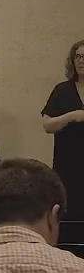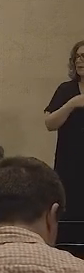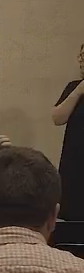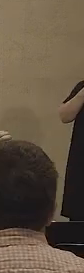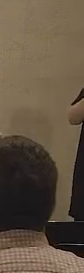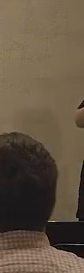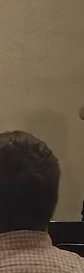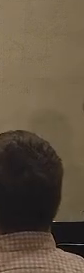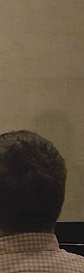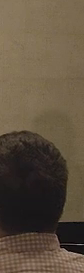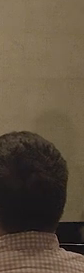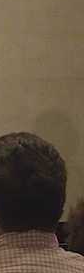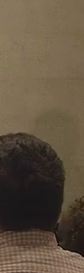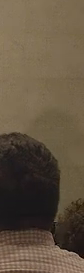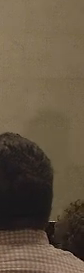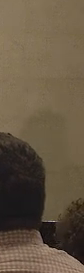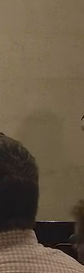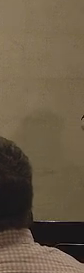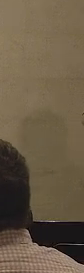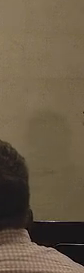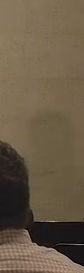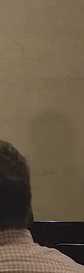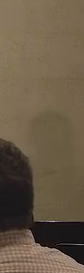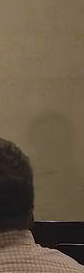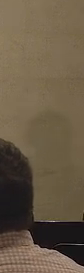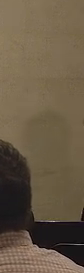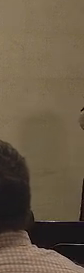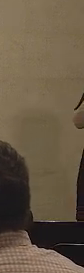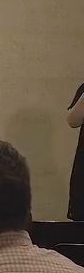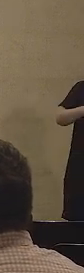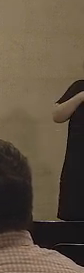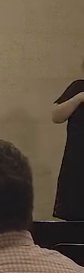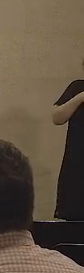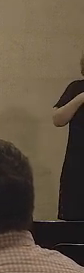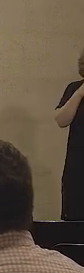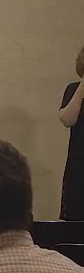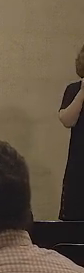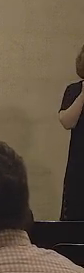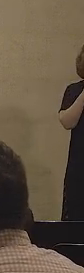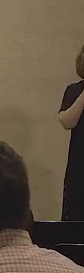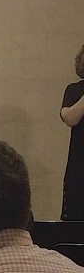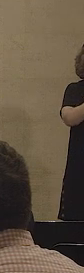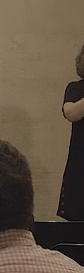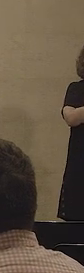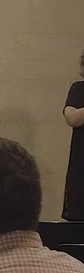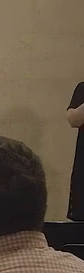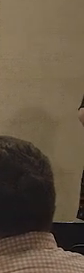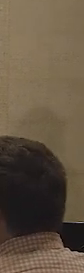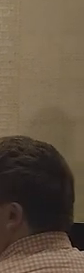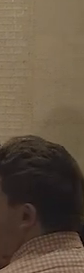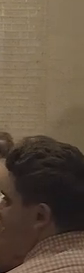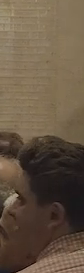you. What about so me? You're a victim, a survivor of gun violence. Yes. And a Marine vet.